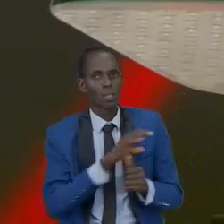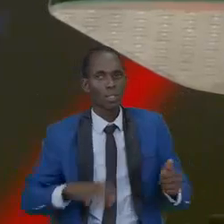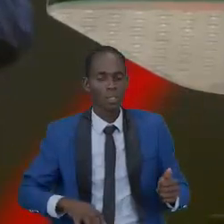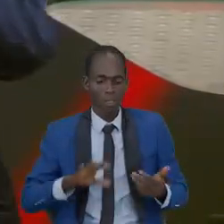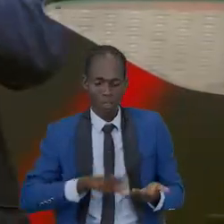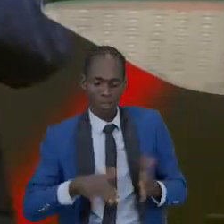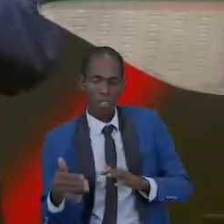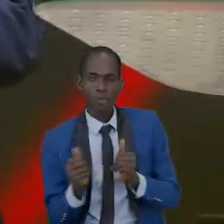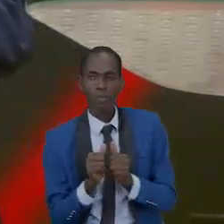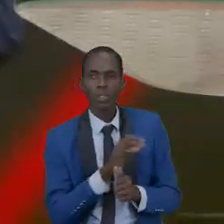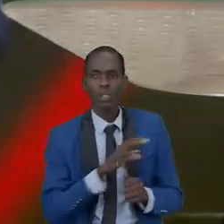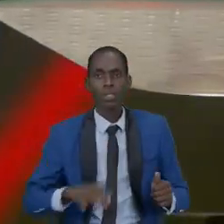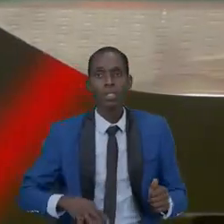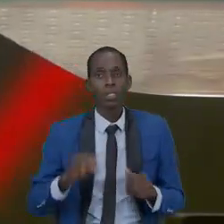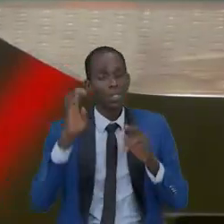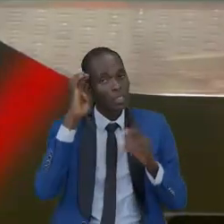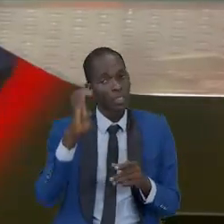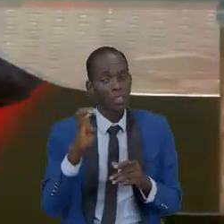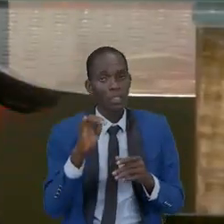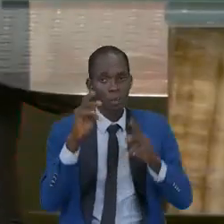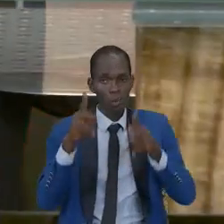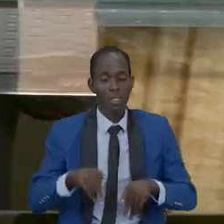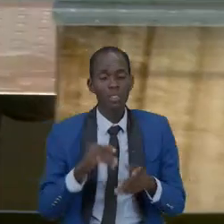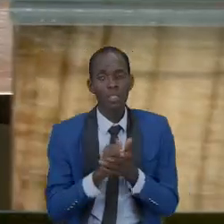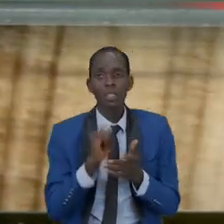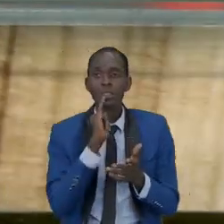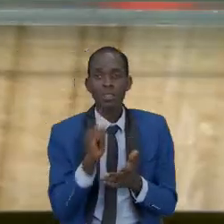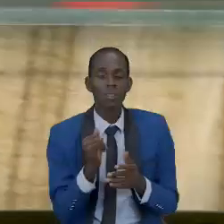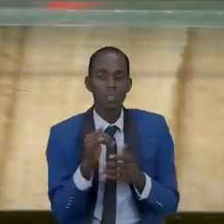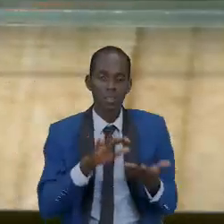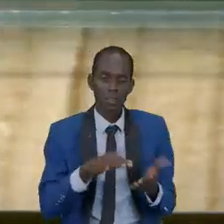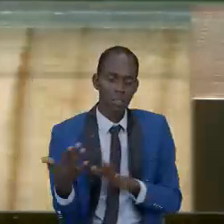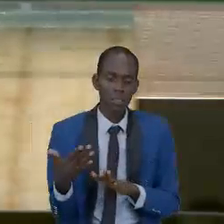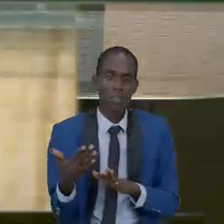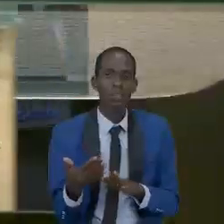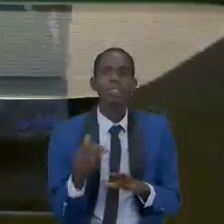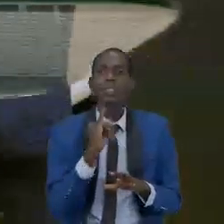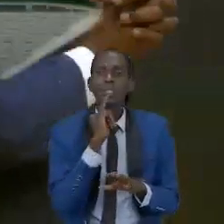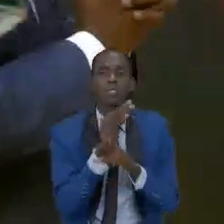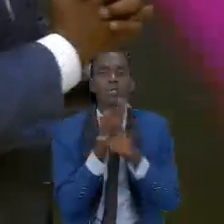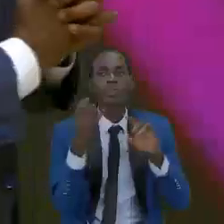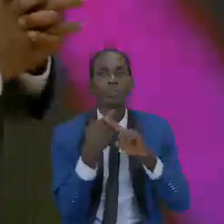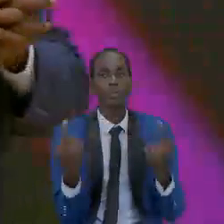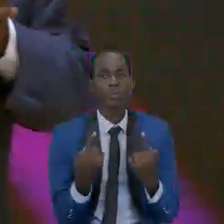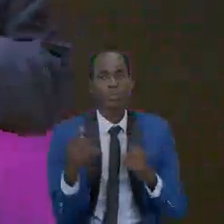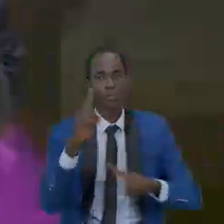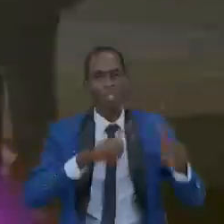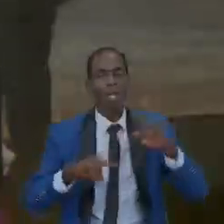with Christ. He that is dead is freed from sin. I am